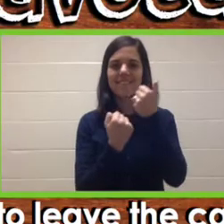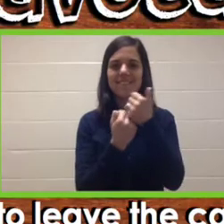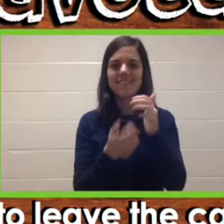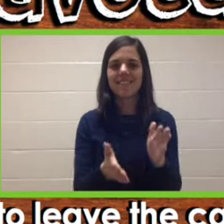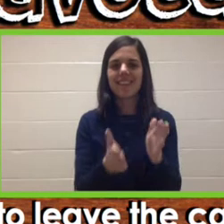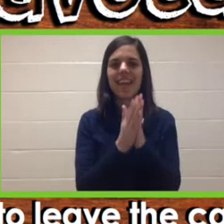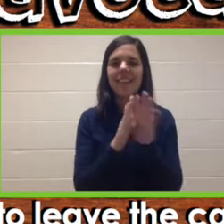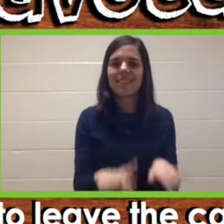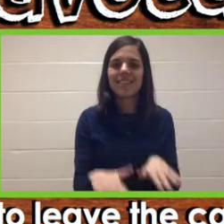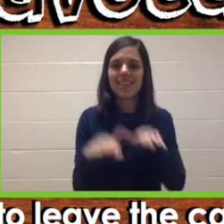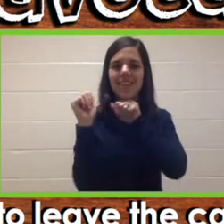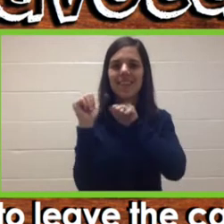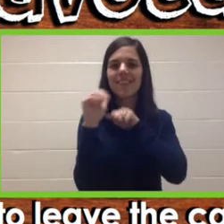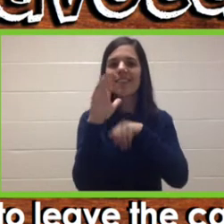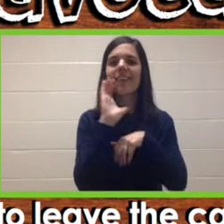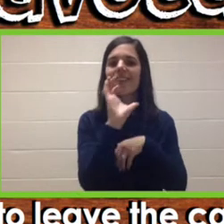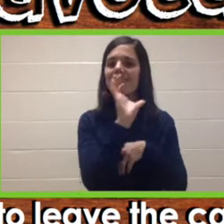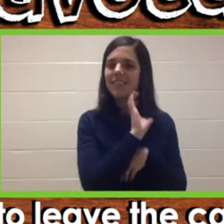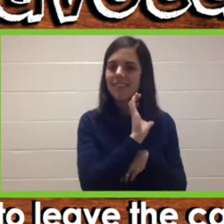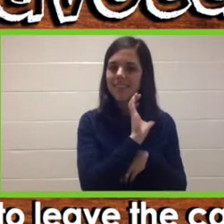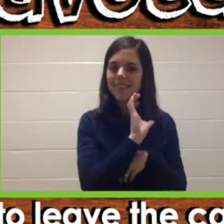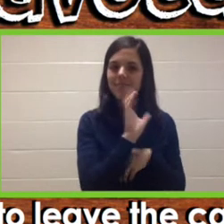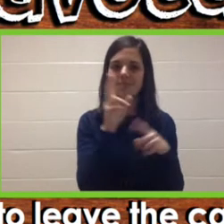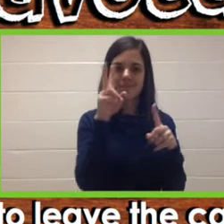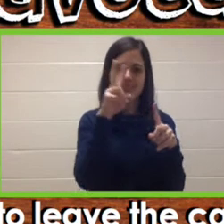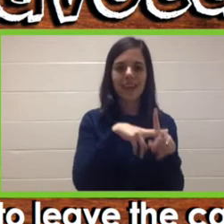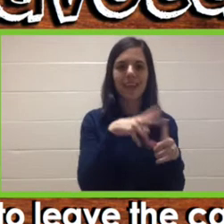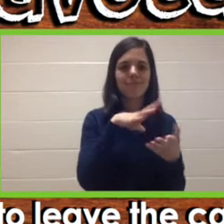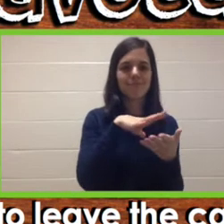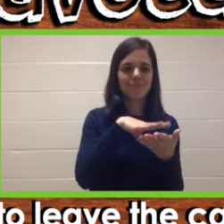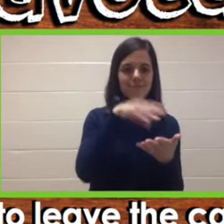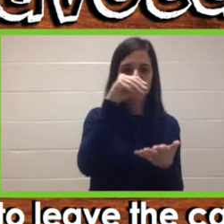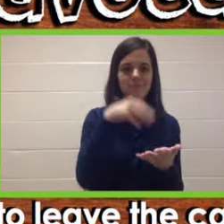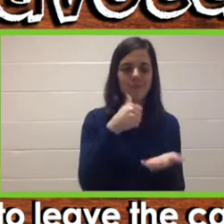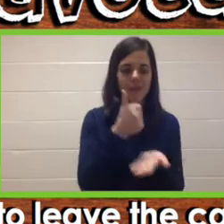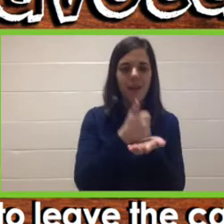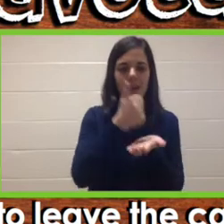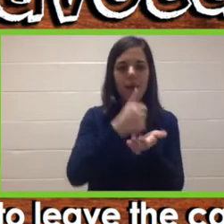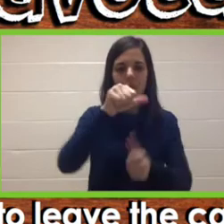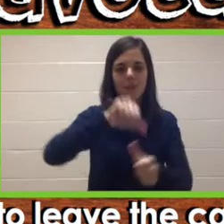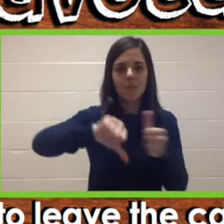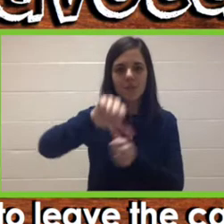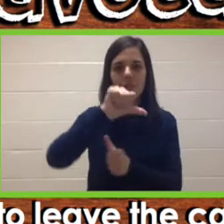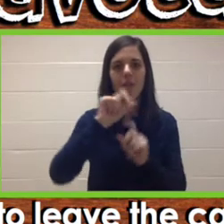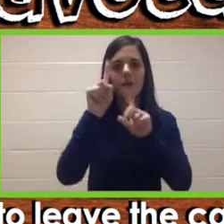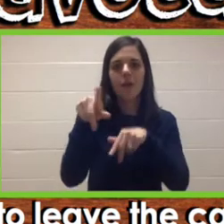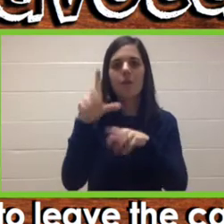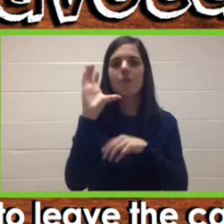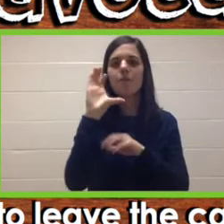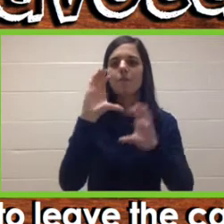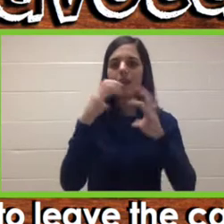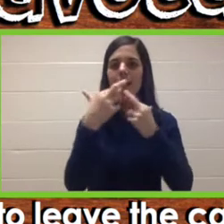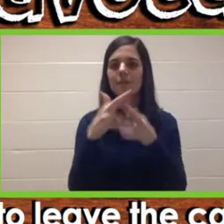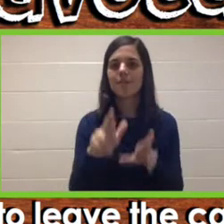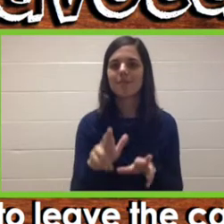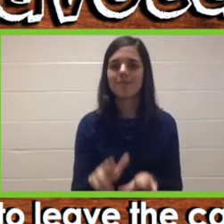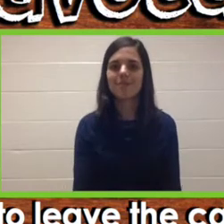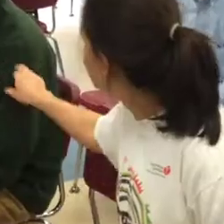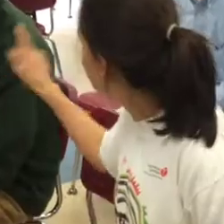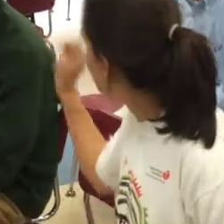Advocate. Ask to leave the cafeteria. Assign students. Assist younger students to the classroom.